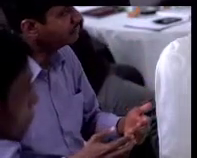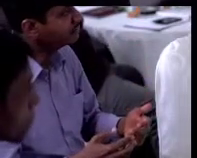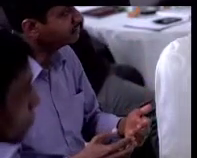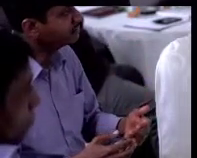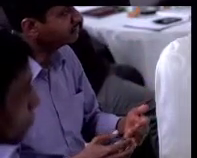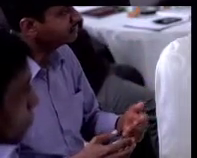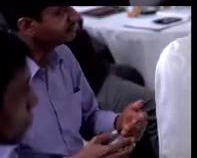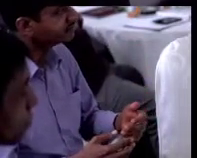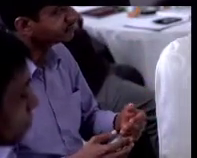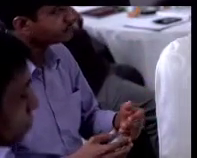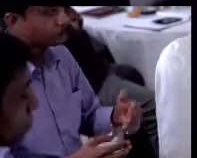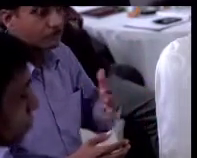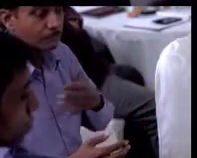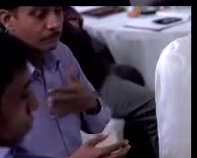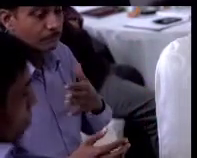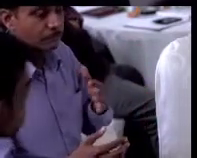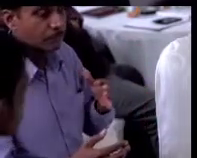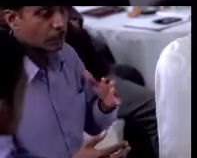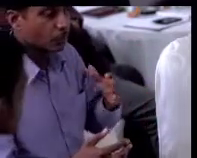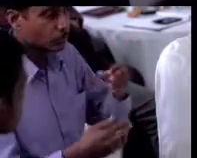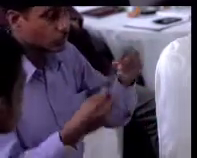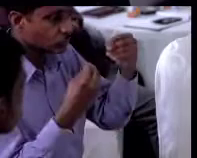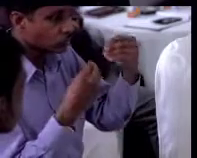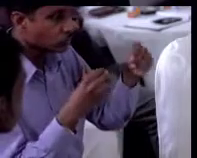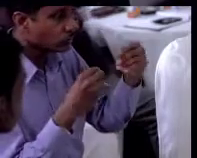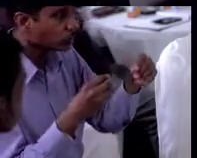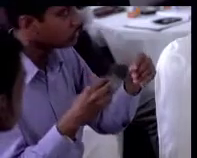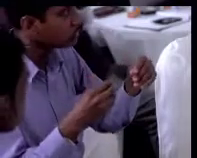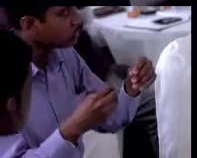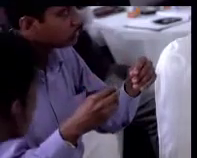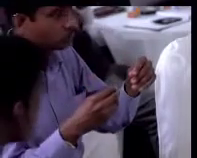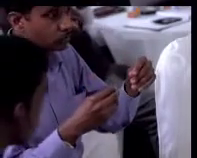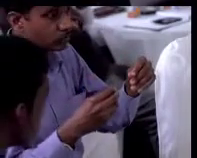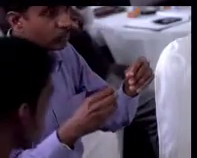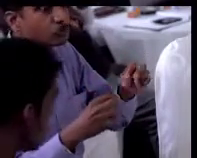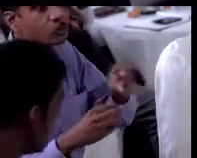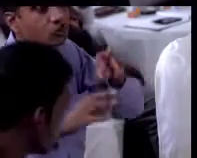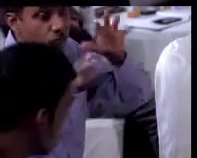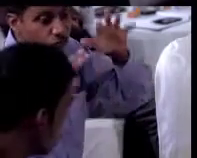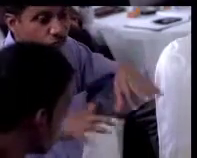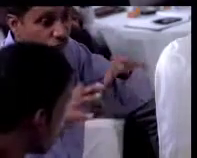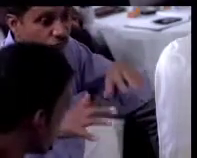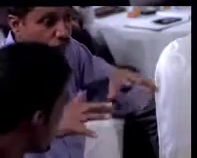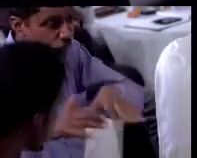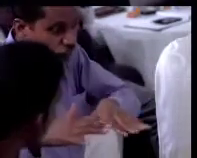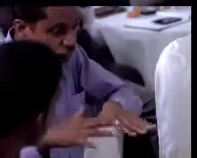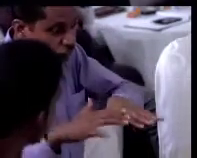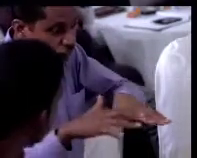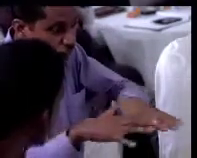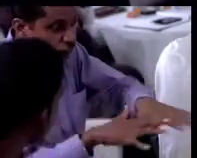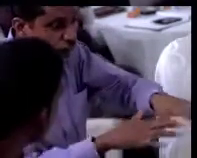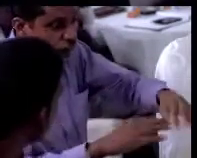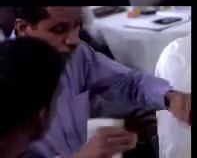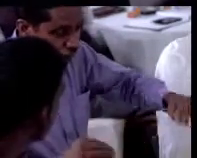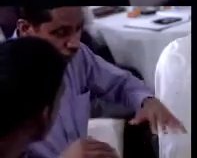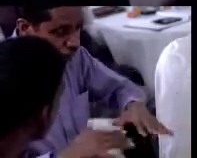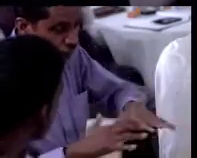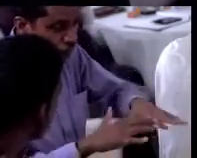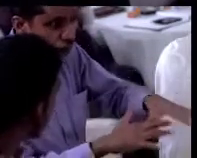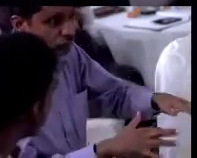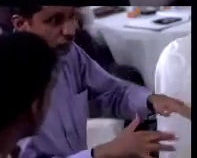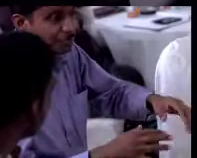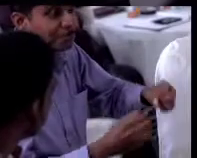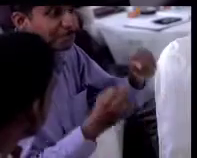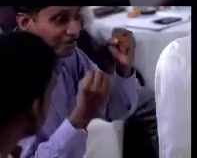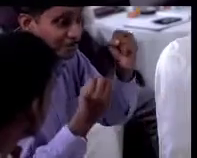store basically was below Ruby Tuesdays, and Ruby Tuesdays burnt down and my store was below. And we got totally flooded and